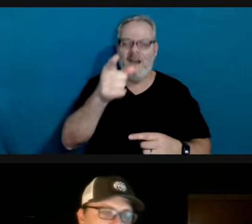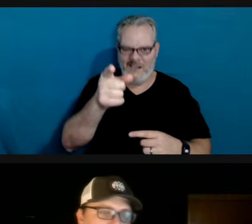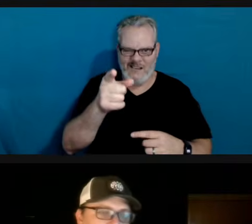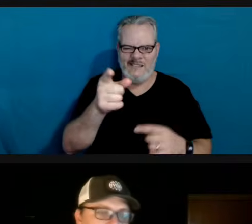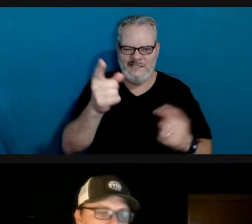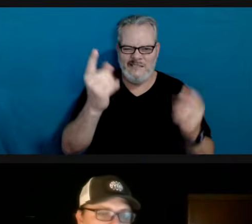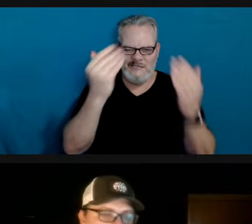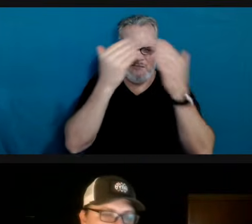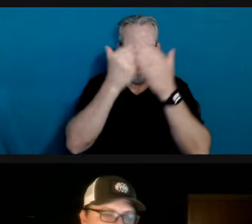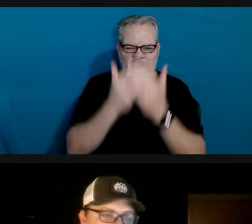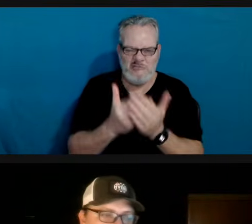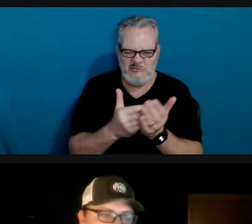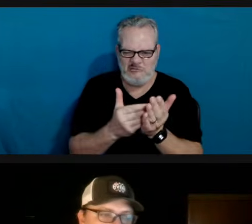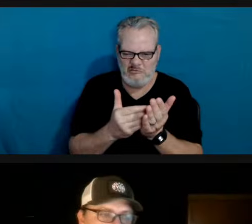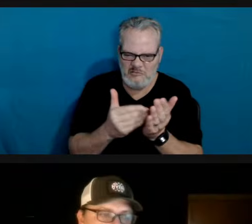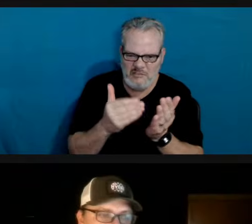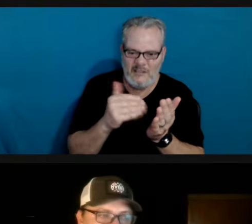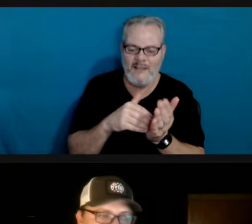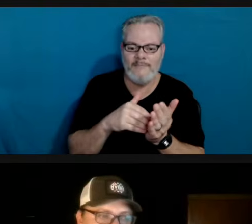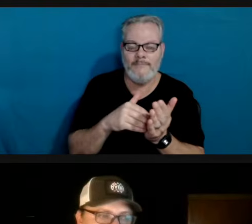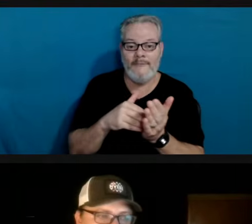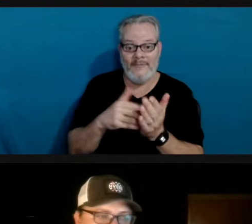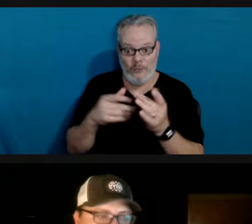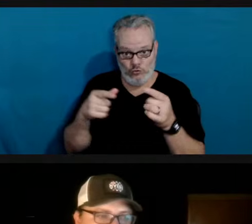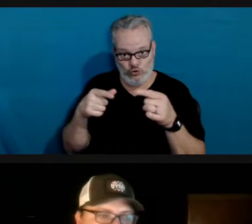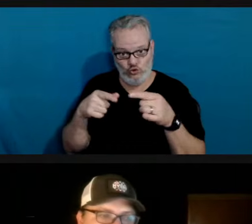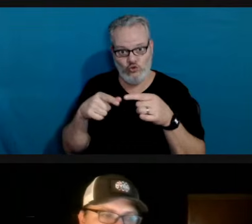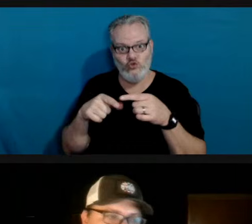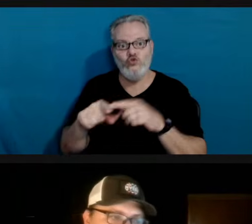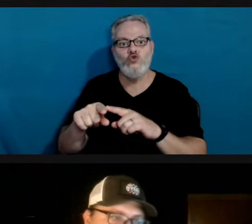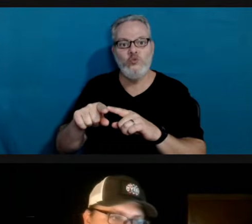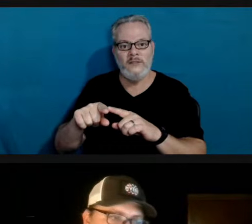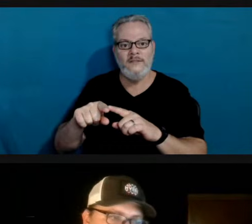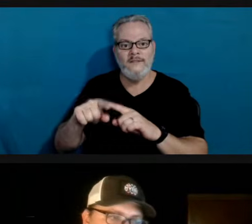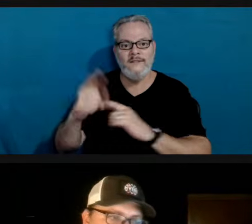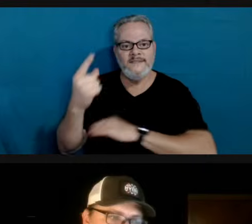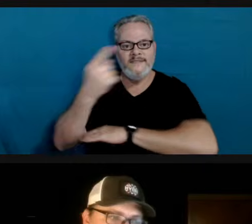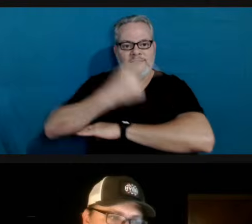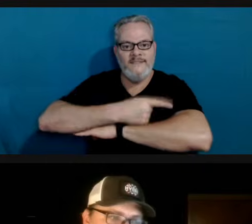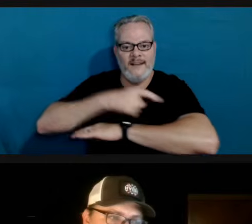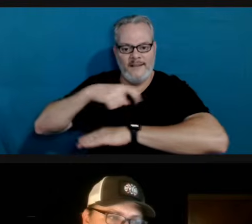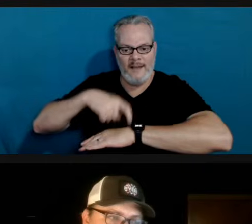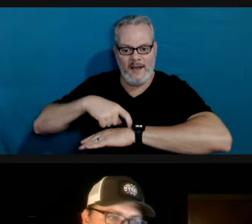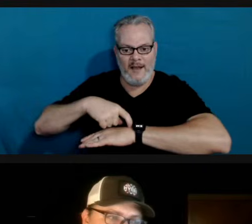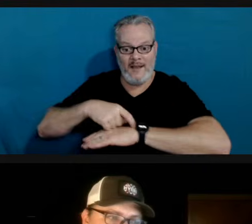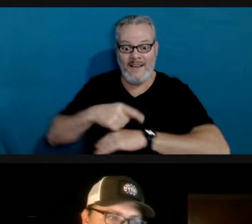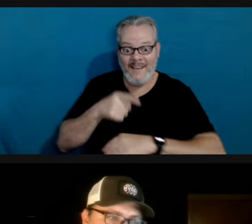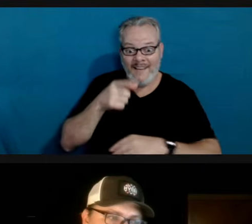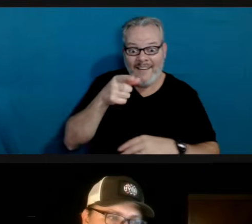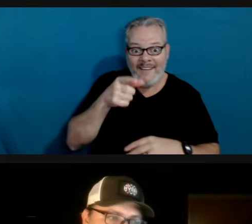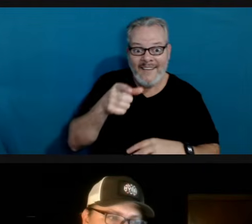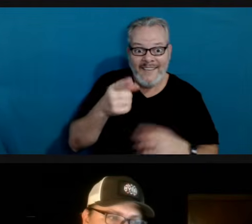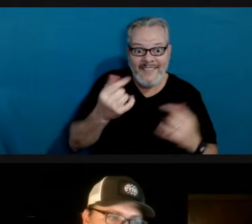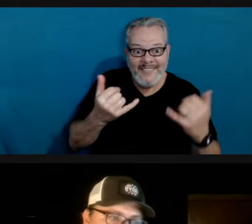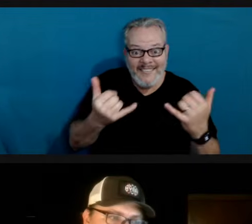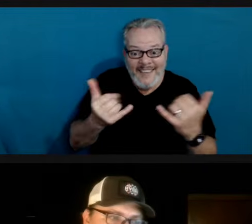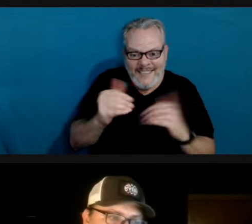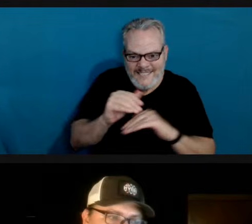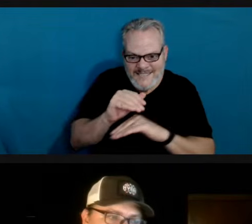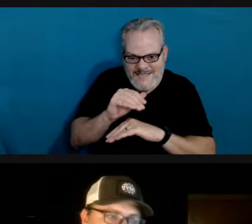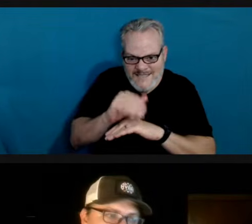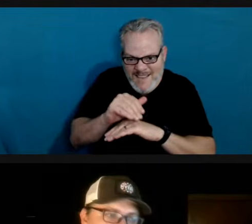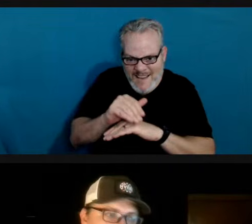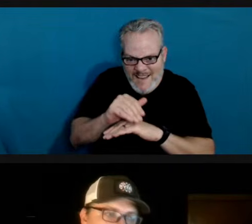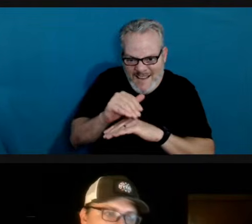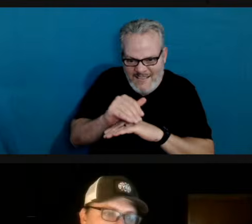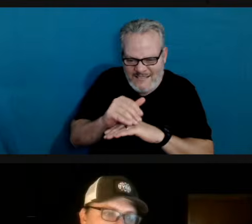So that's daytime. And then to end here, my segment, this will be the nighttime views. Some incandescence over here above the